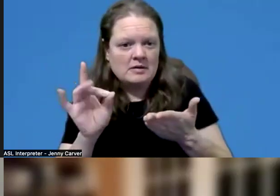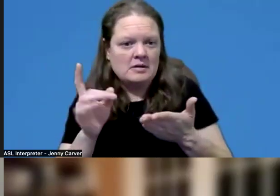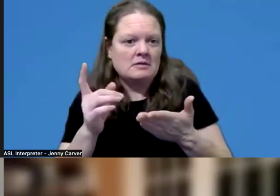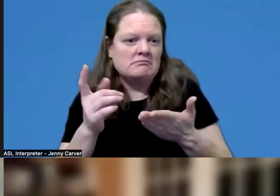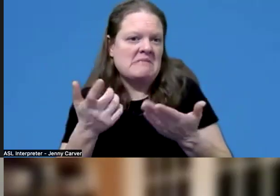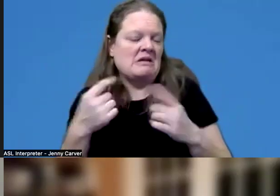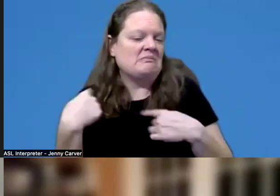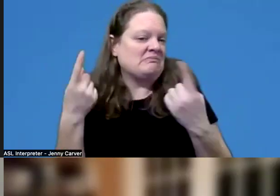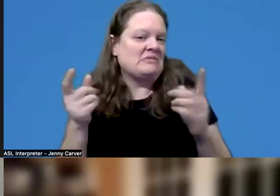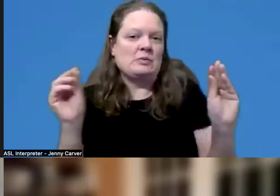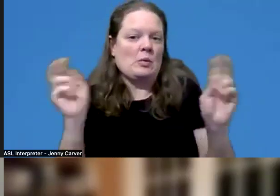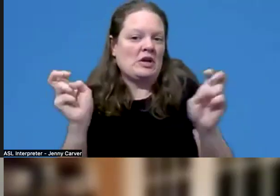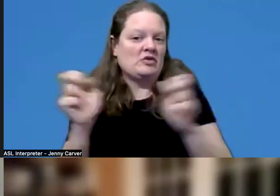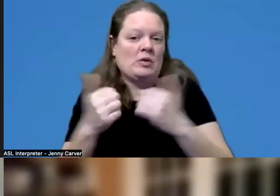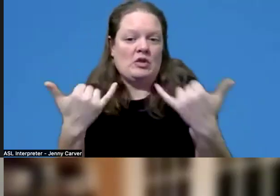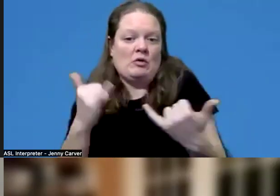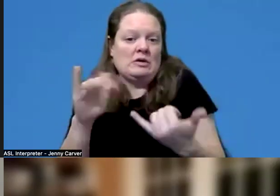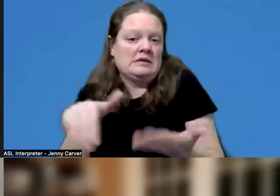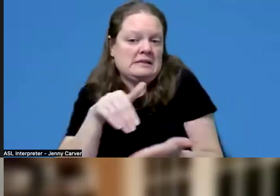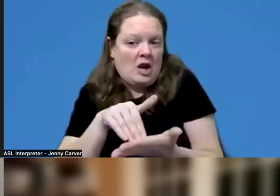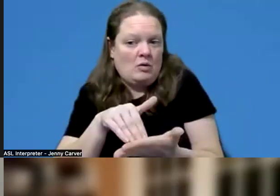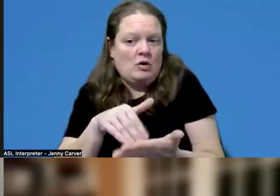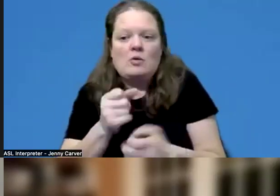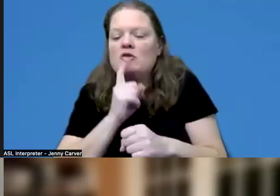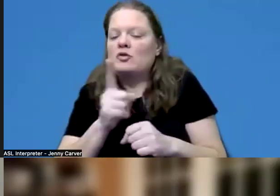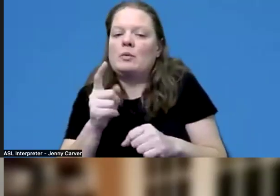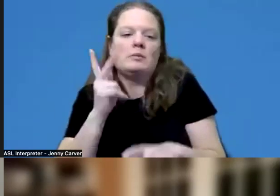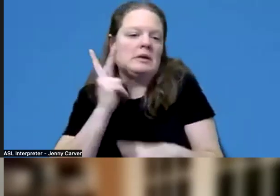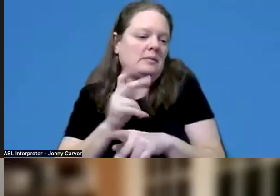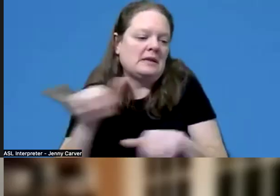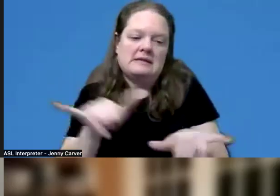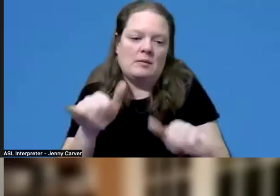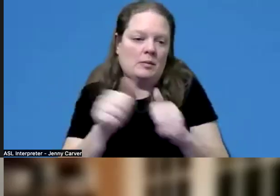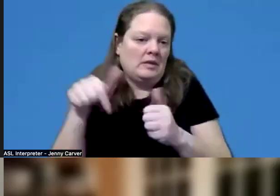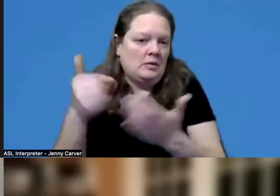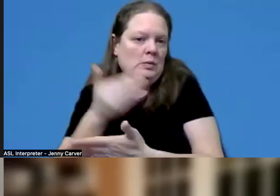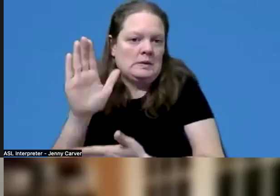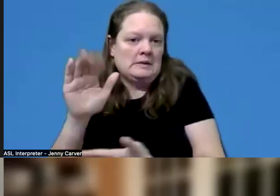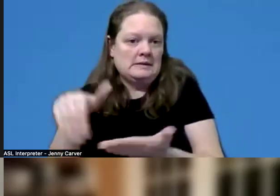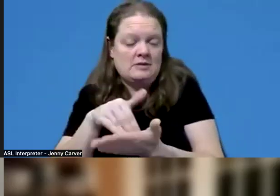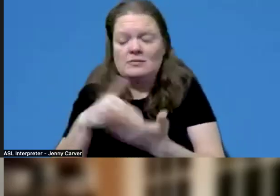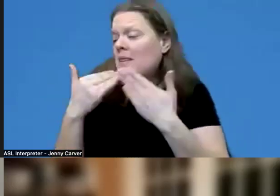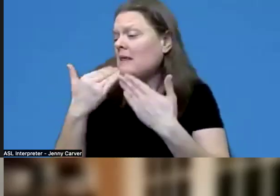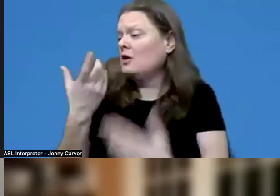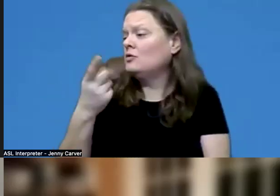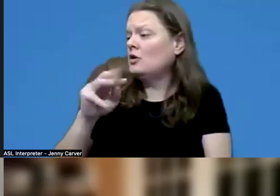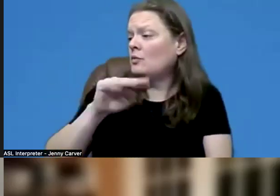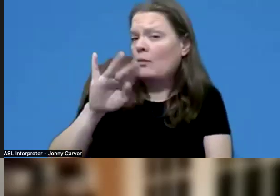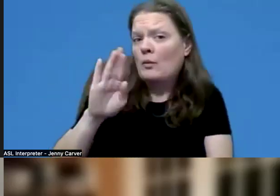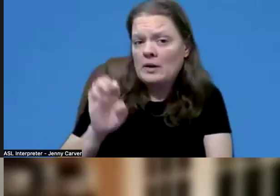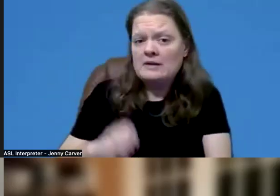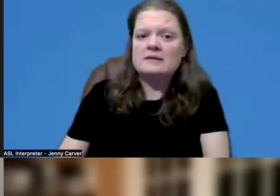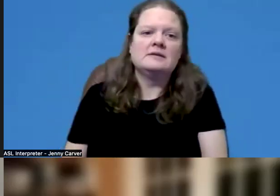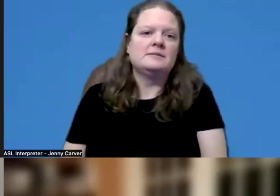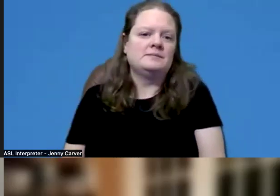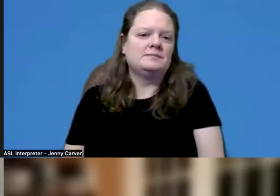been an issue in terms of our current center, and we'll make sure we maintain that practice. Okay, thank you, Dr. Ruiz. Okay, so I'm going to